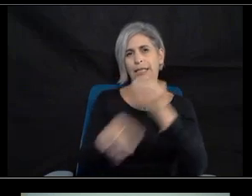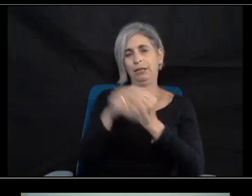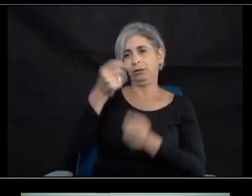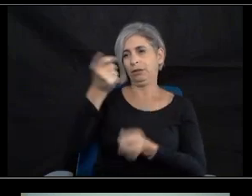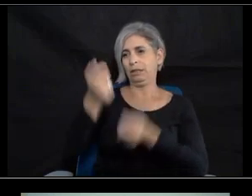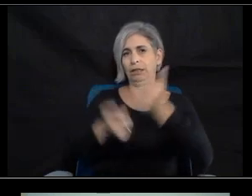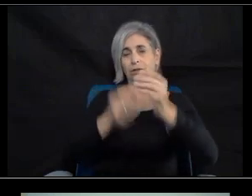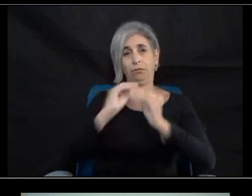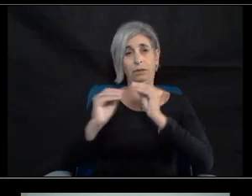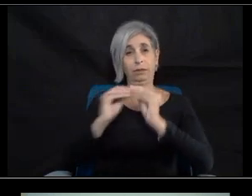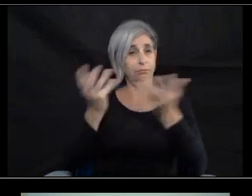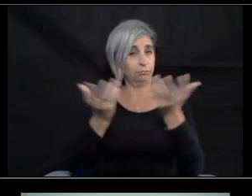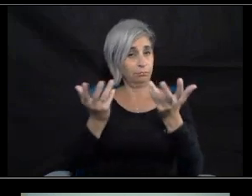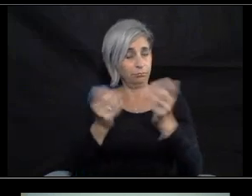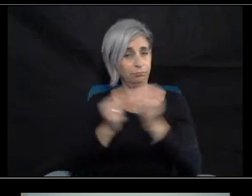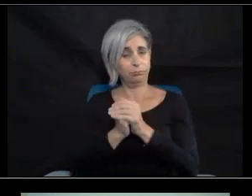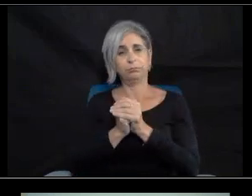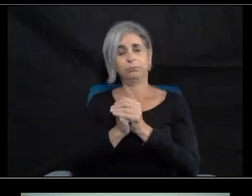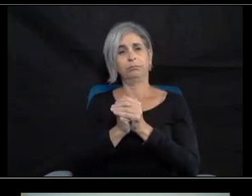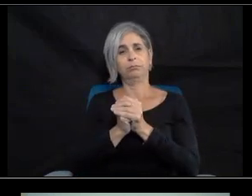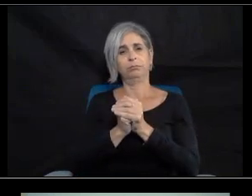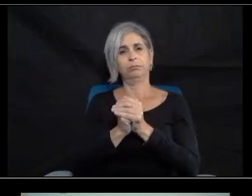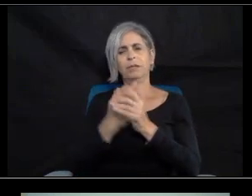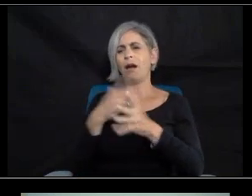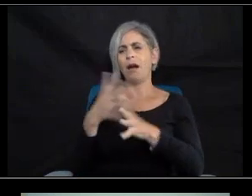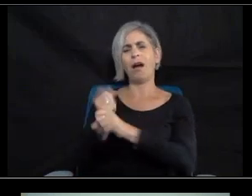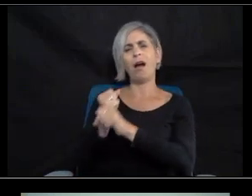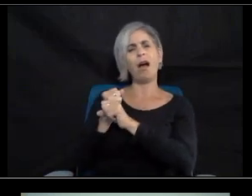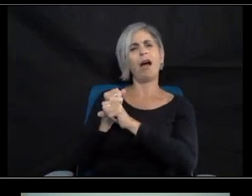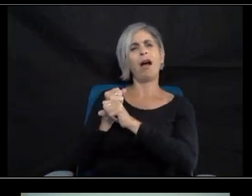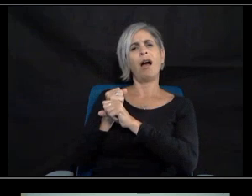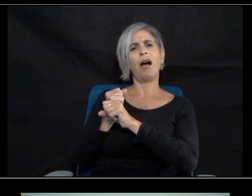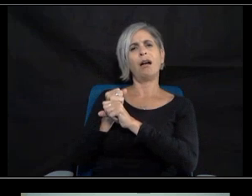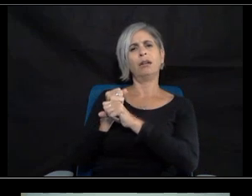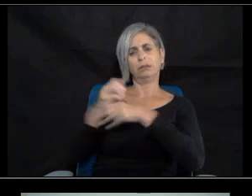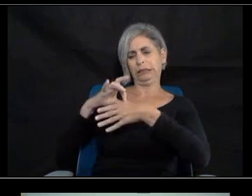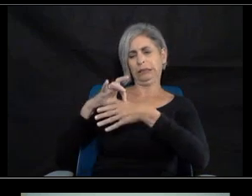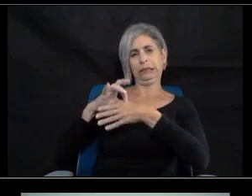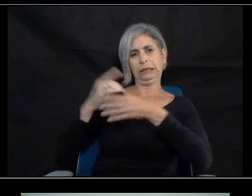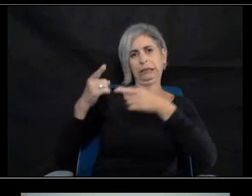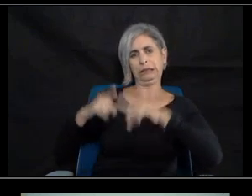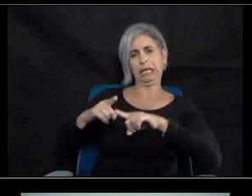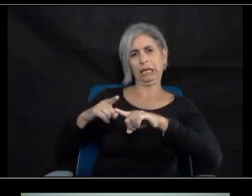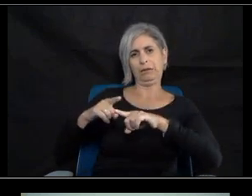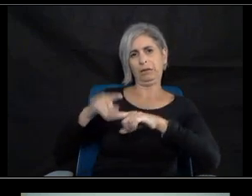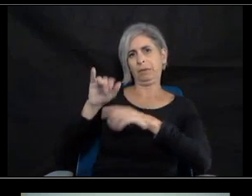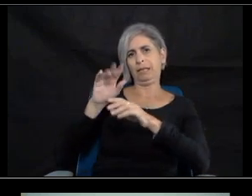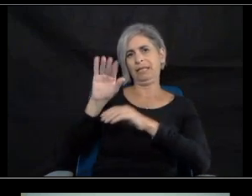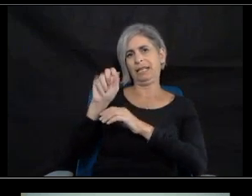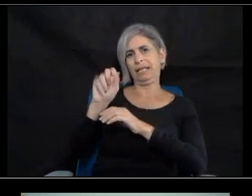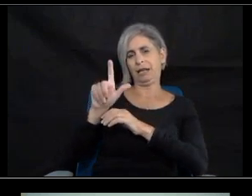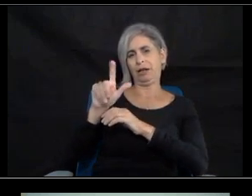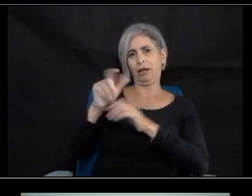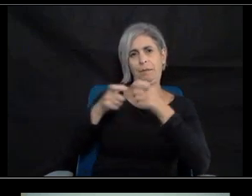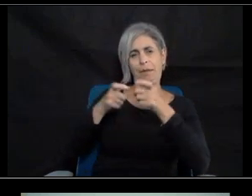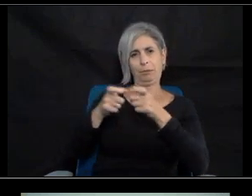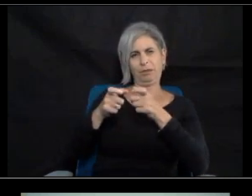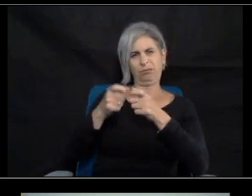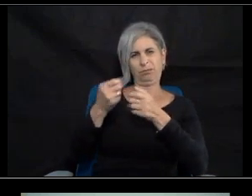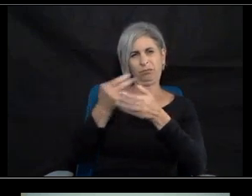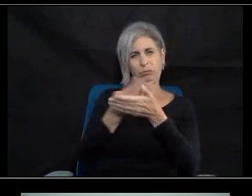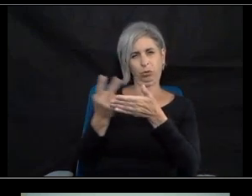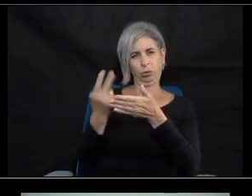or corrections? I received a letter of intent from Centennial Management within the past 2 weeks.